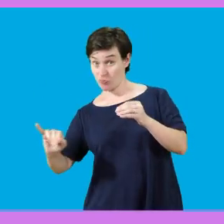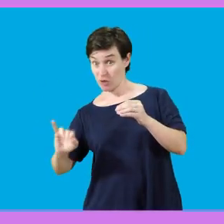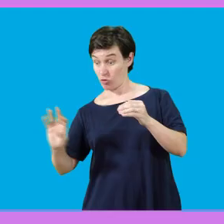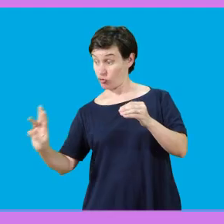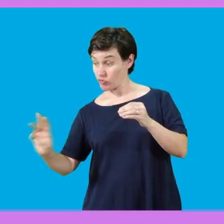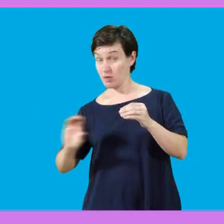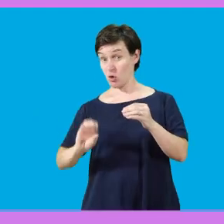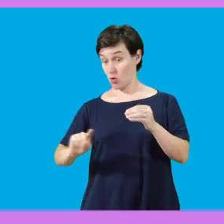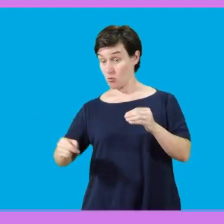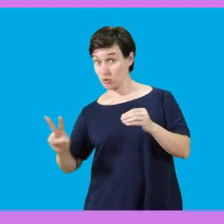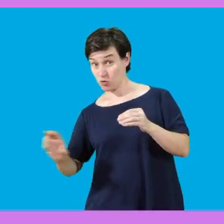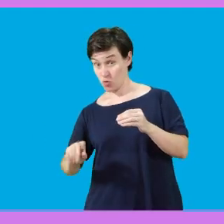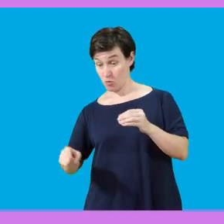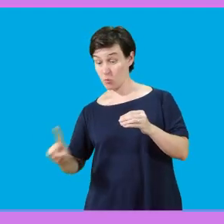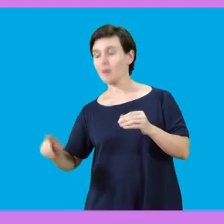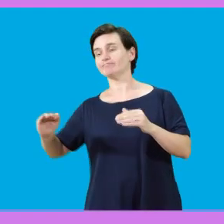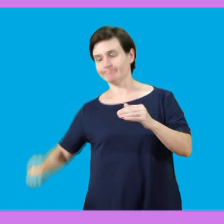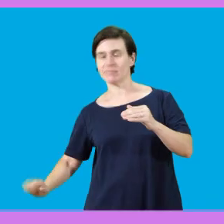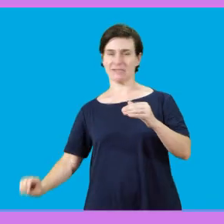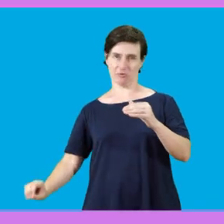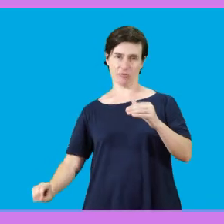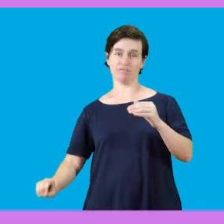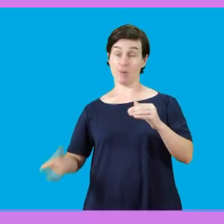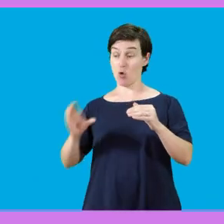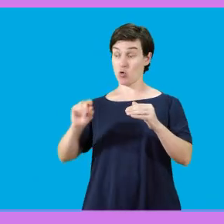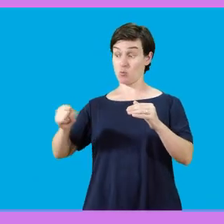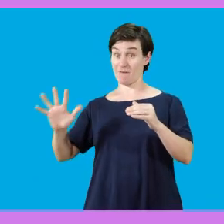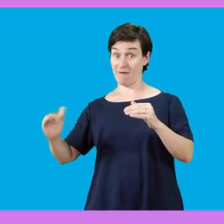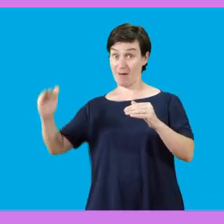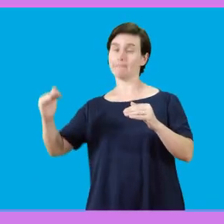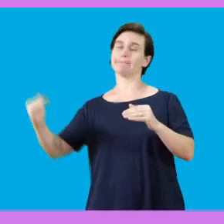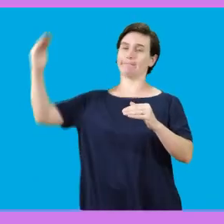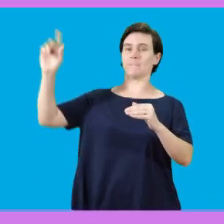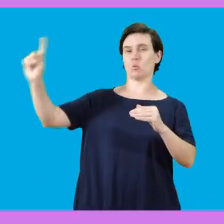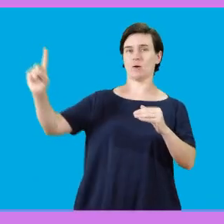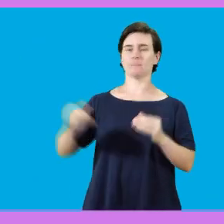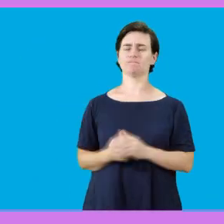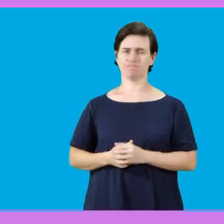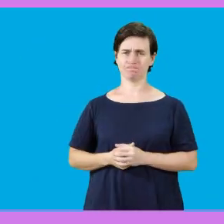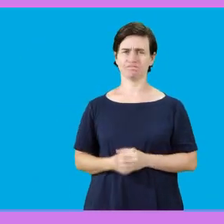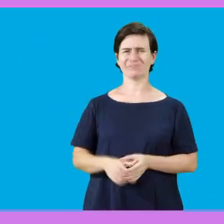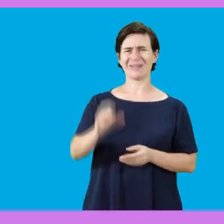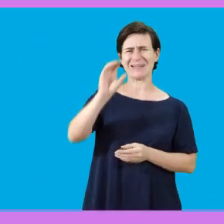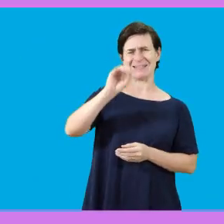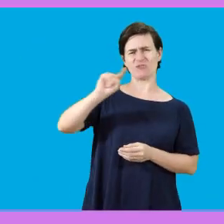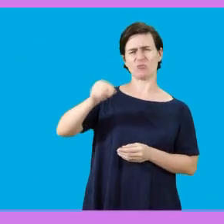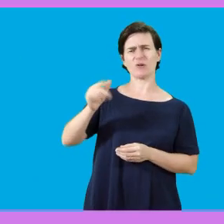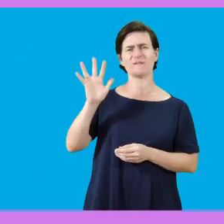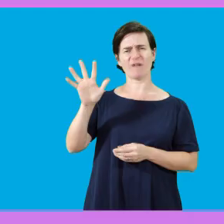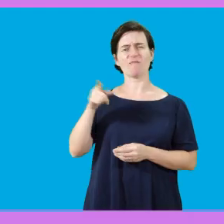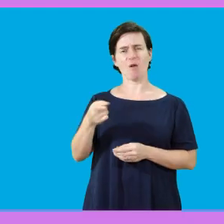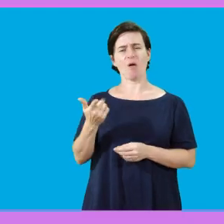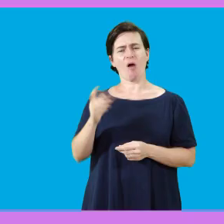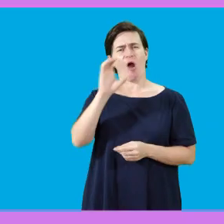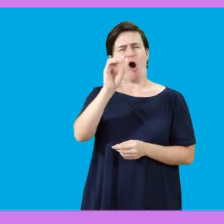will remain as 0. Then question 4, 0.5 as a common fraction. 0.5